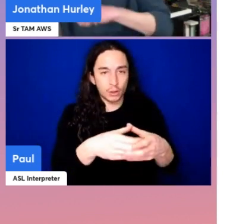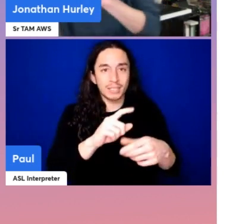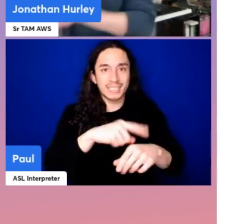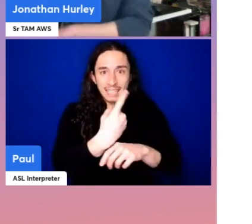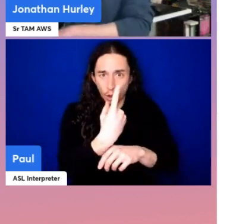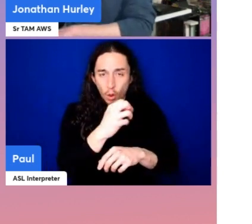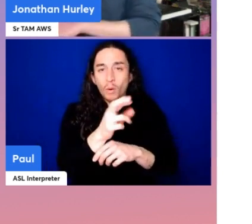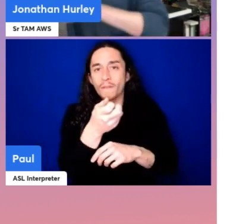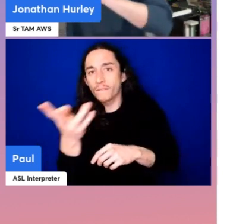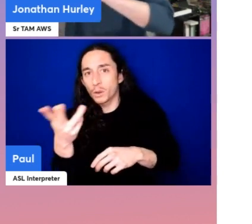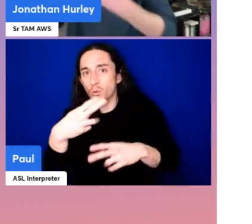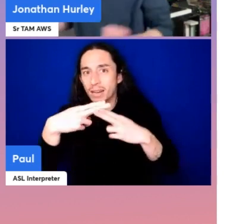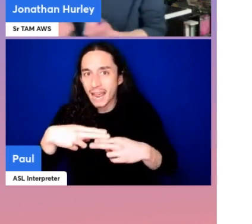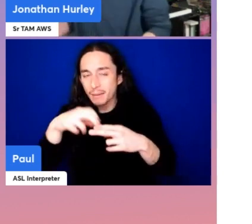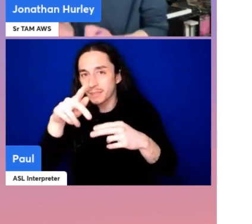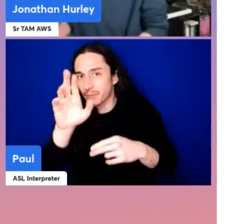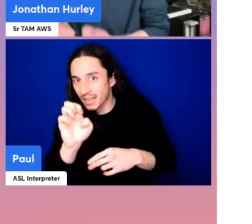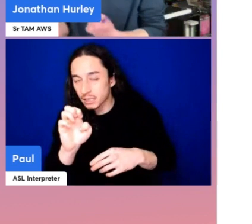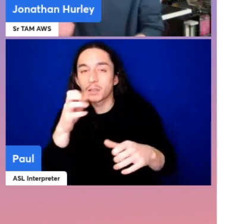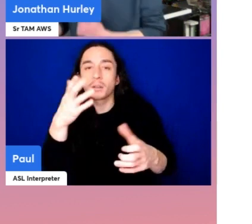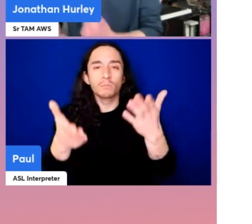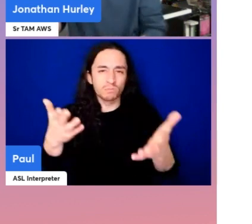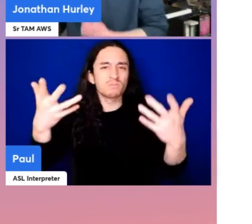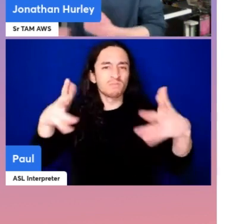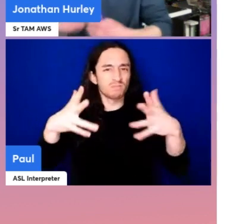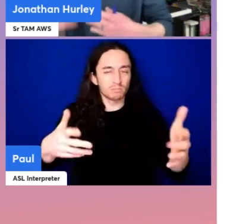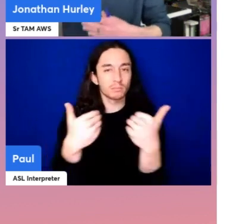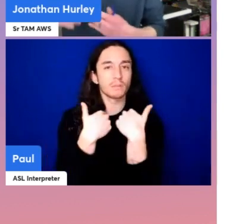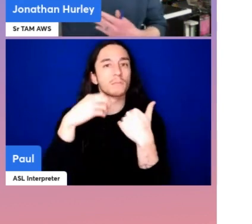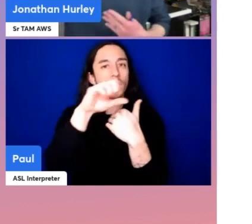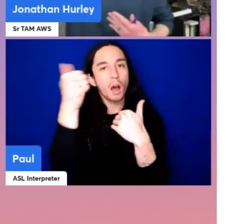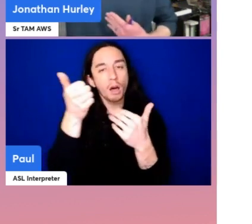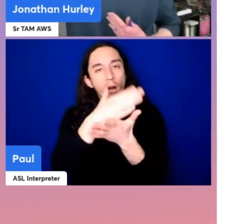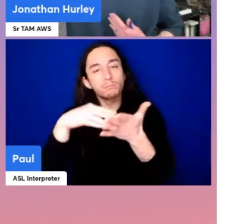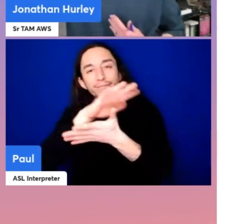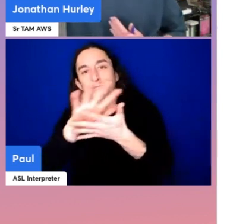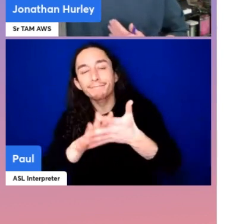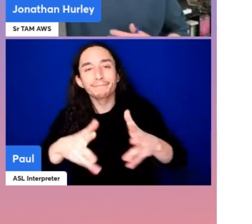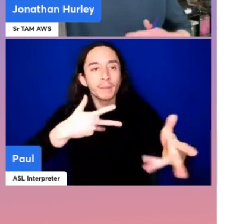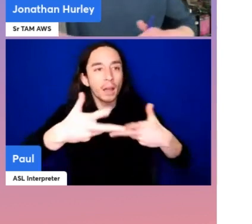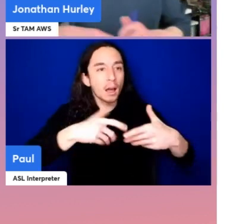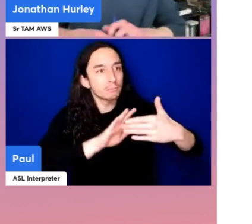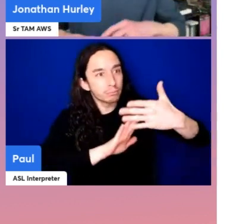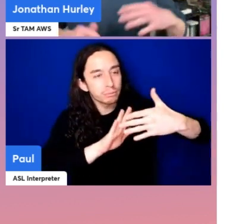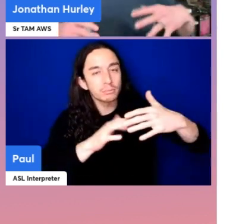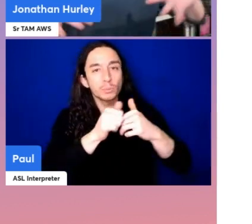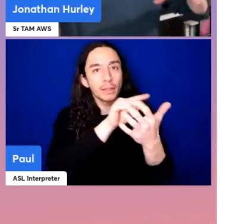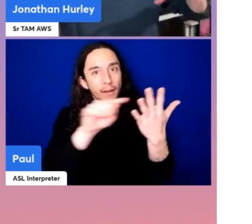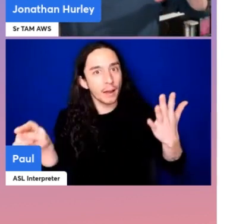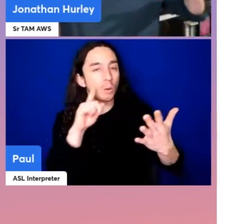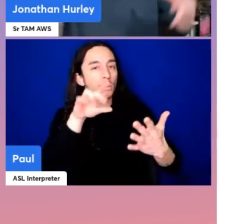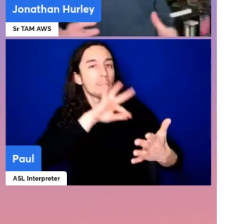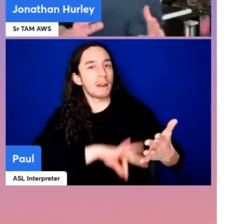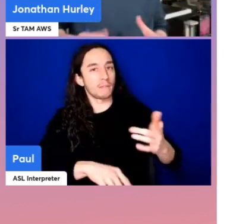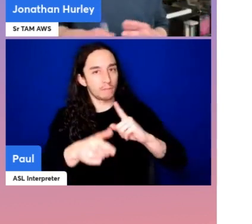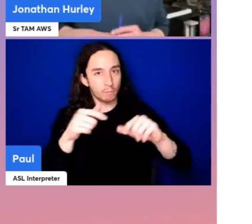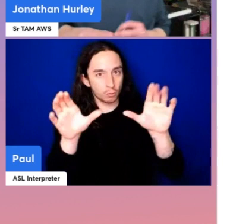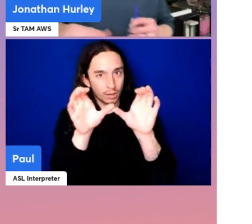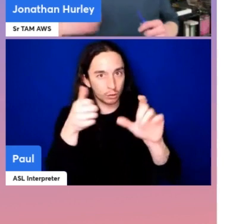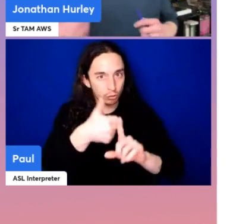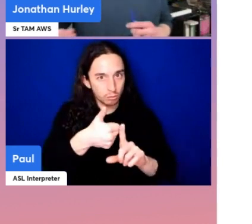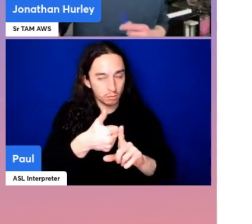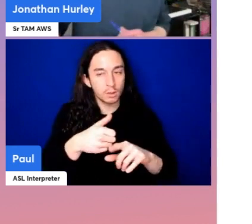namespaces and probably have other components that interact with them that benefit from those credentials, right? So we want to make sure that we're